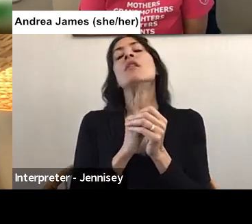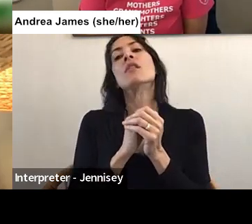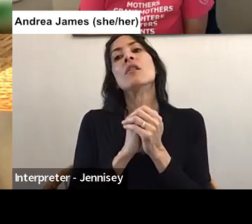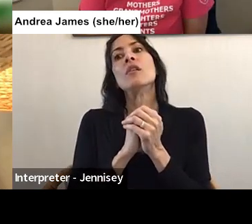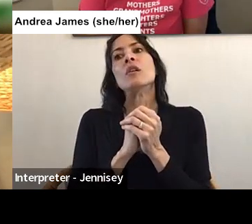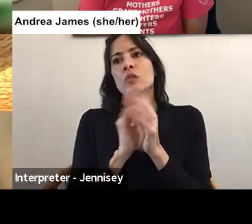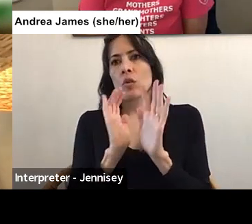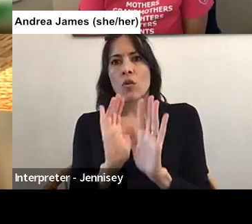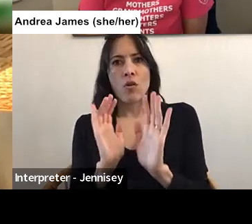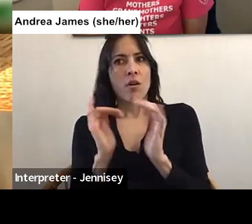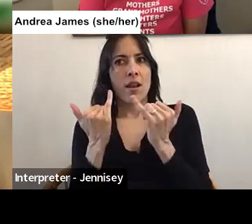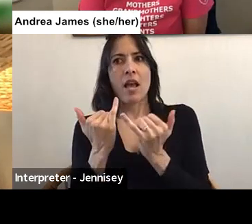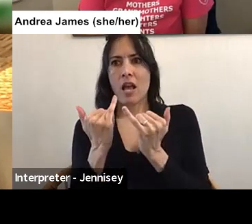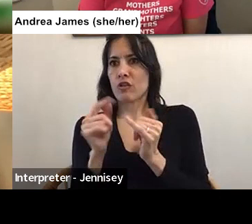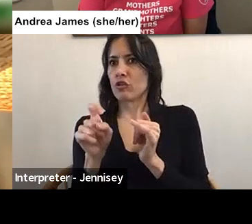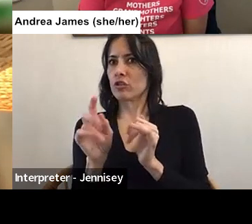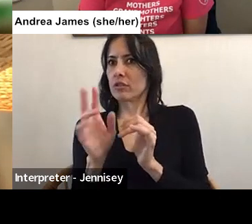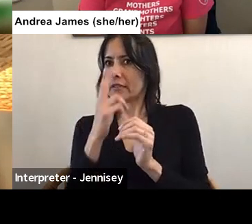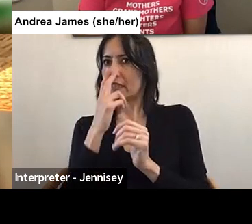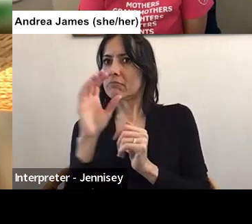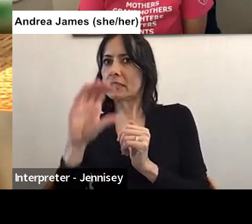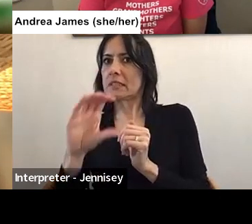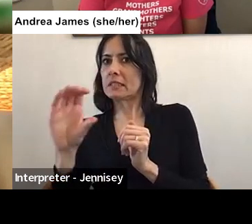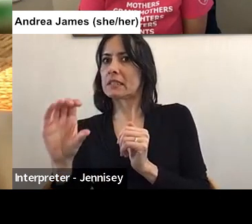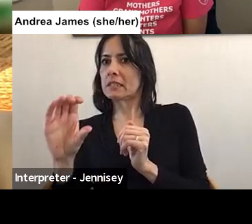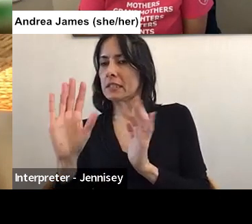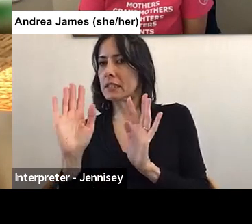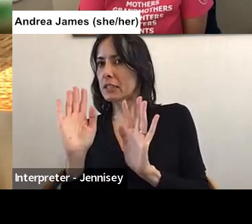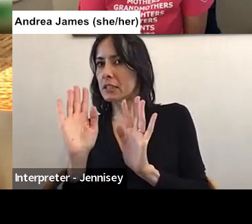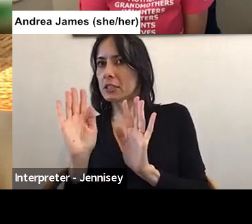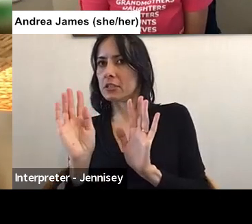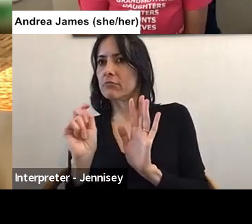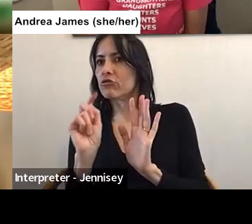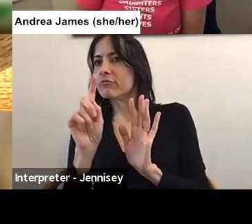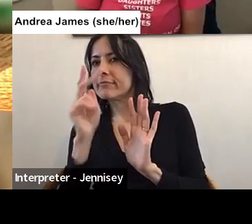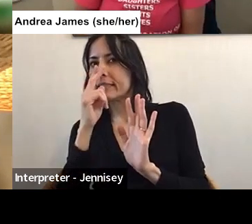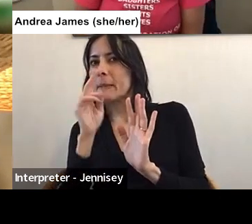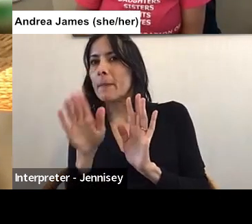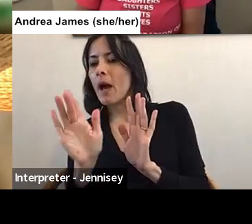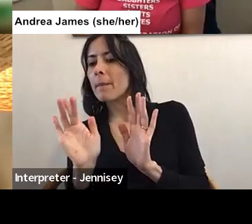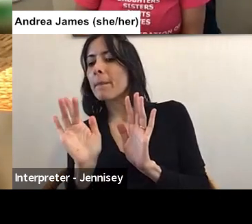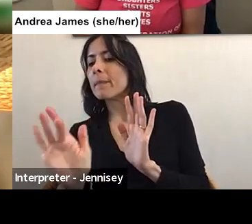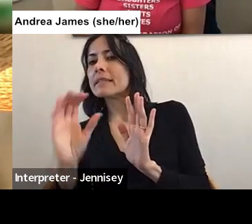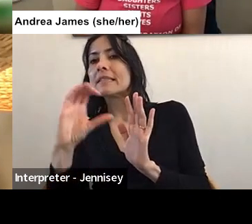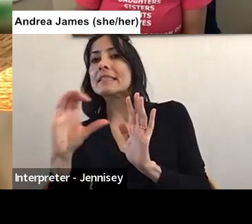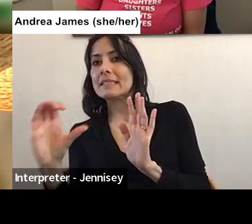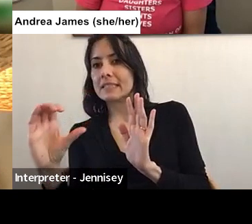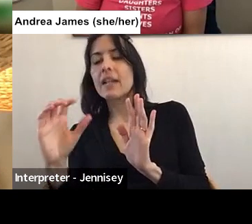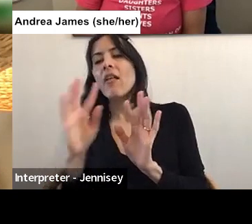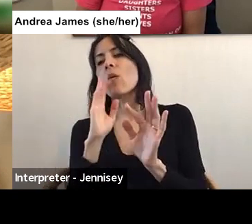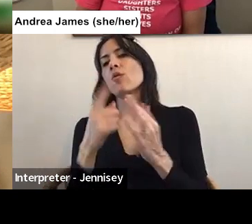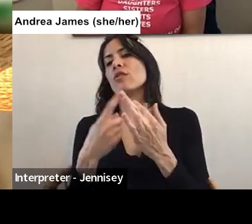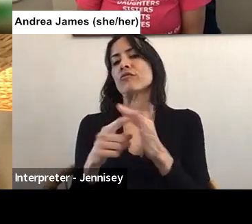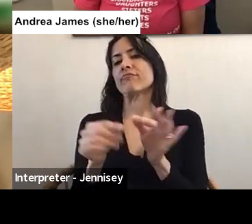able to access the closed captioning by clicking on the bottom bar for CC, and then it will appear on your screen as show